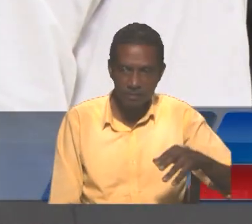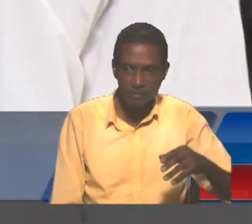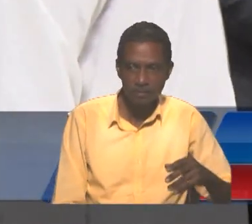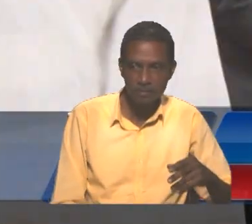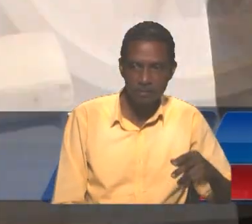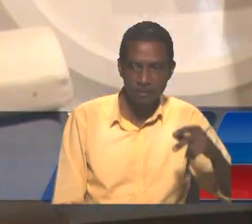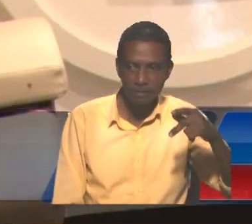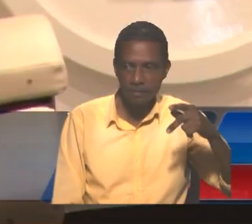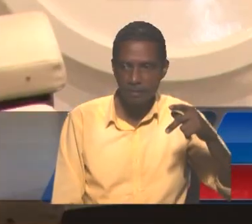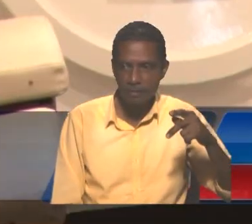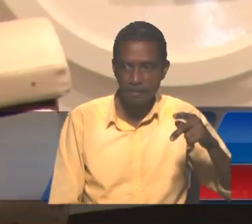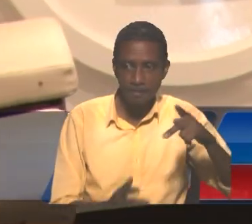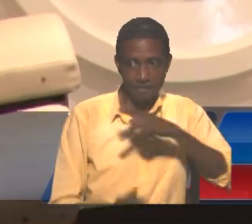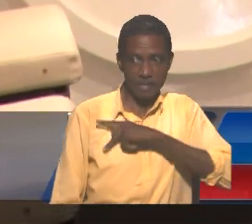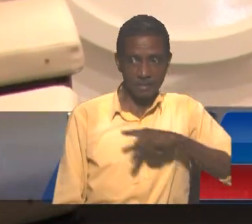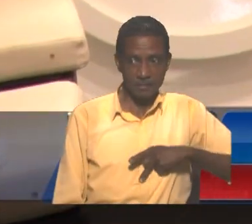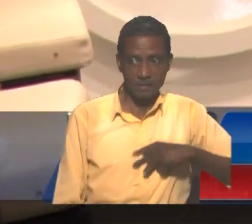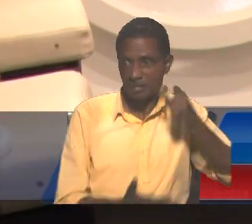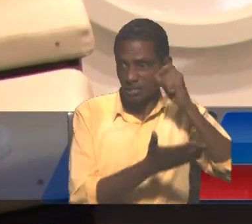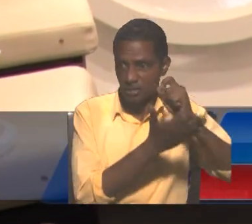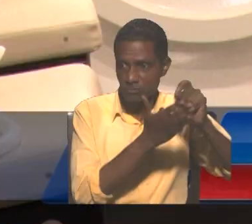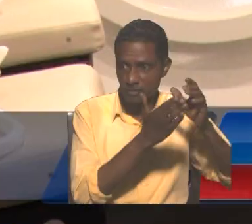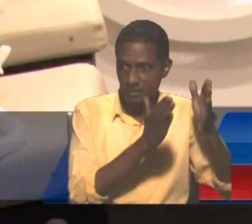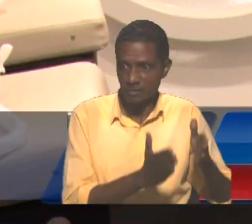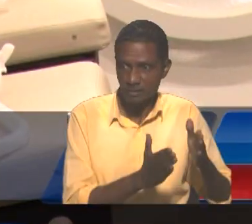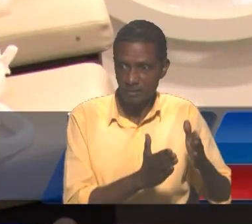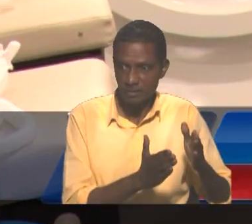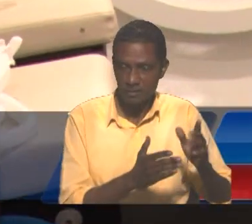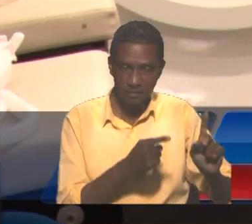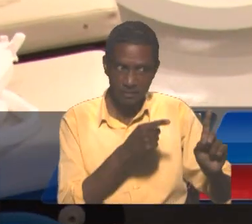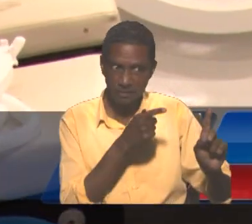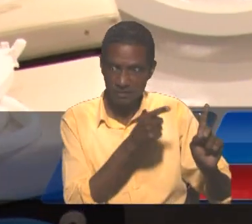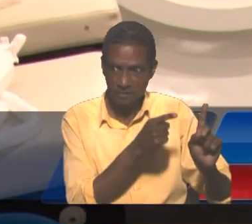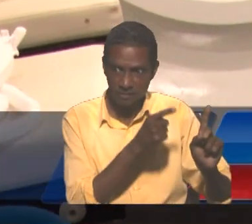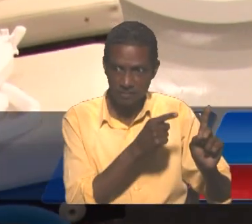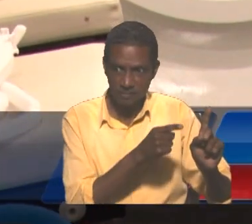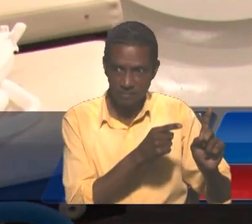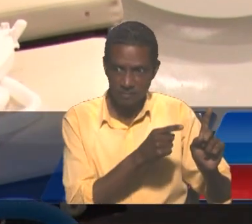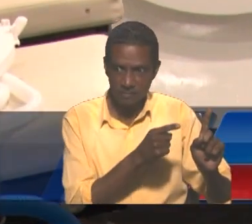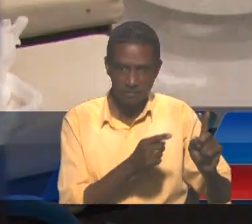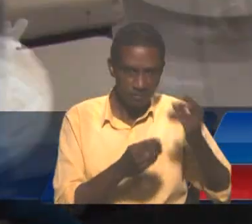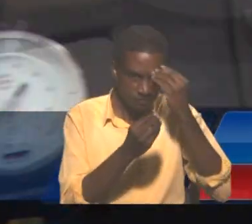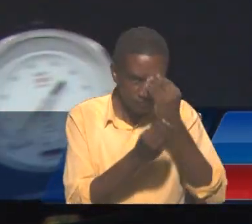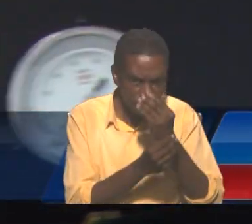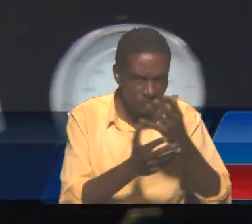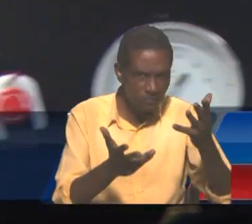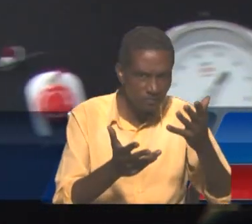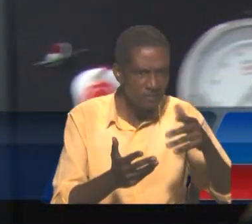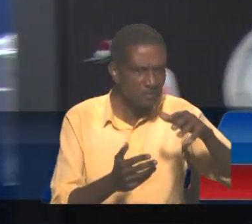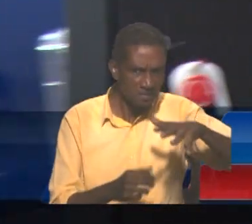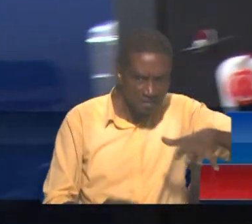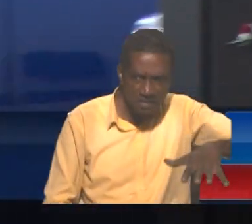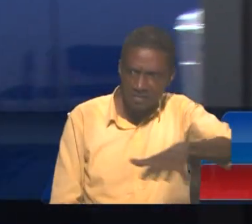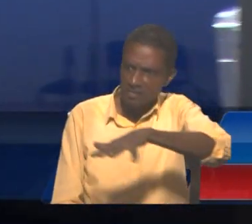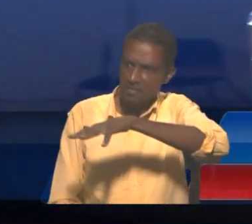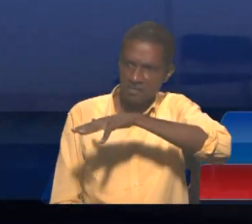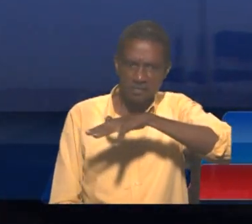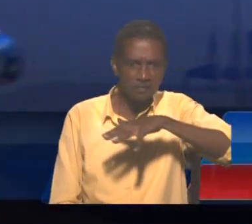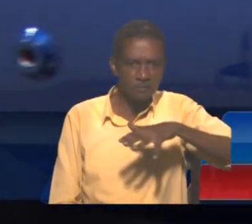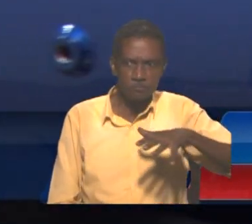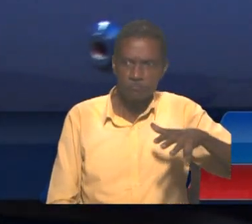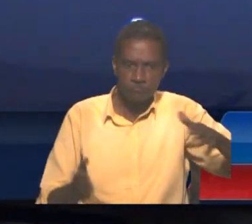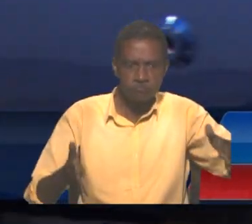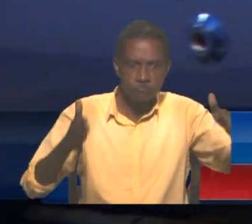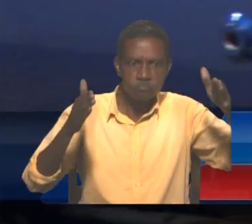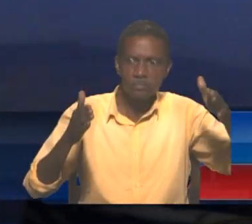Tertiary Education and Skills Training, Hansen, Narinesingh, highlighted the facility's benefits to the